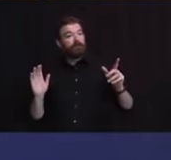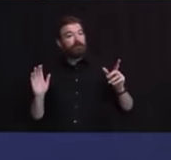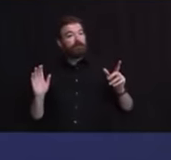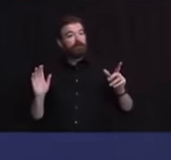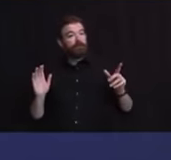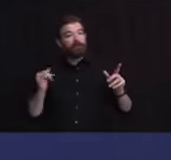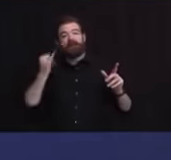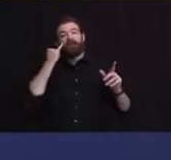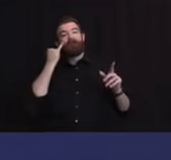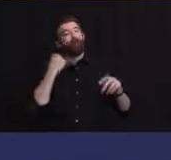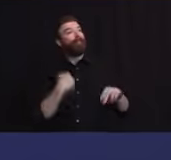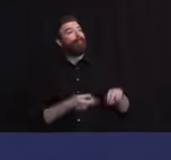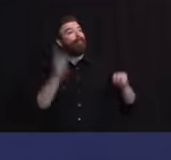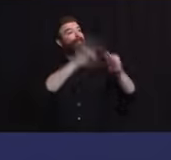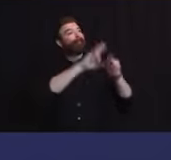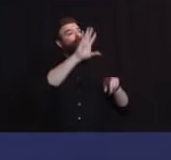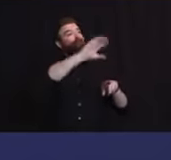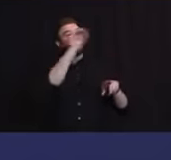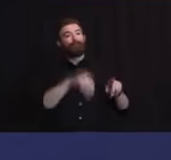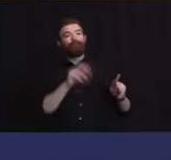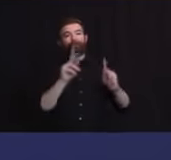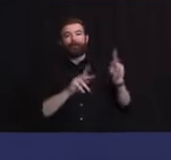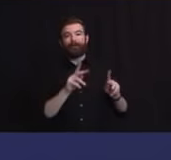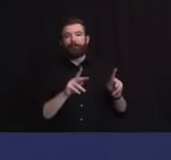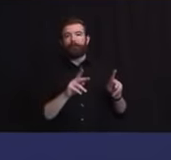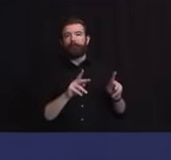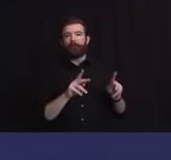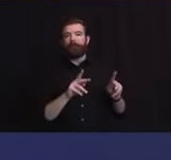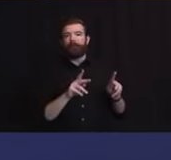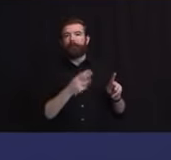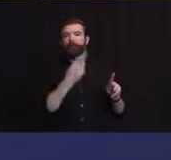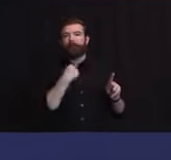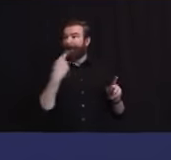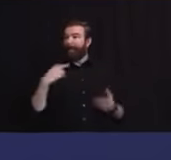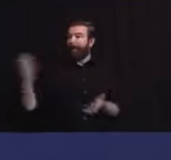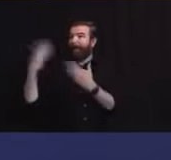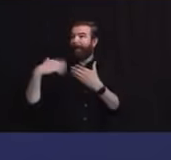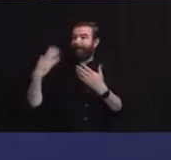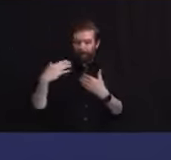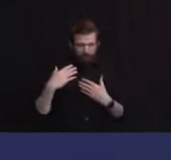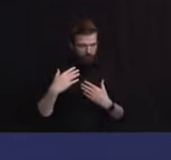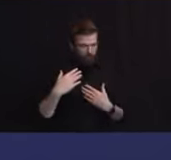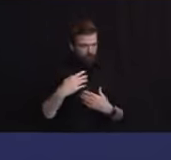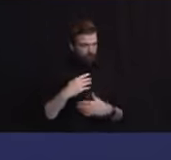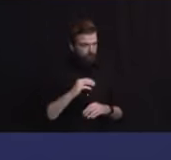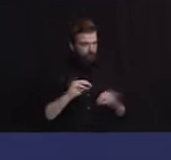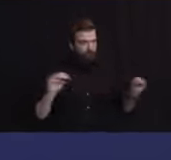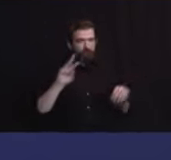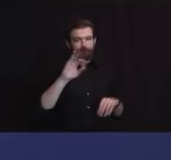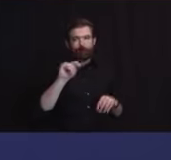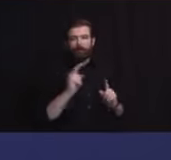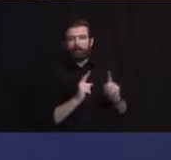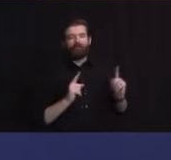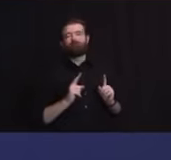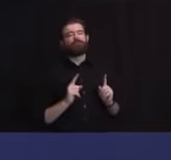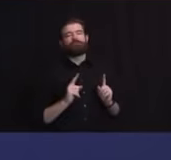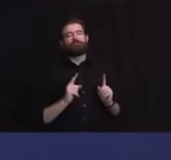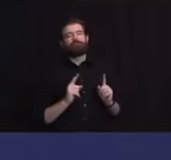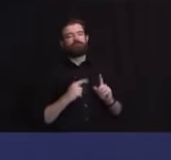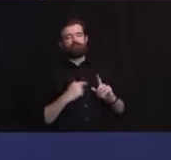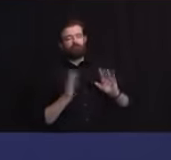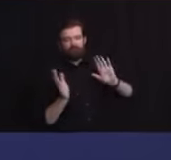place. So I would say to them three things probably. This is the most responsible, biggest step we feel we can